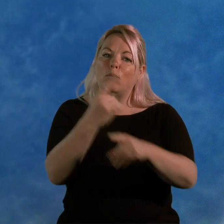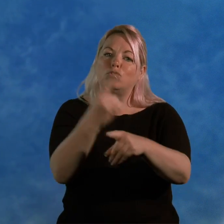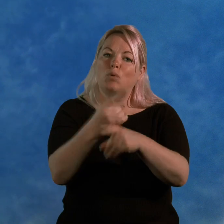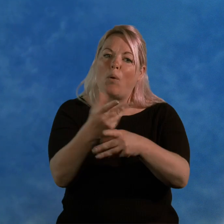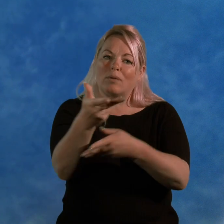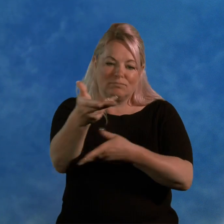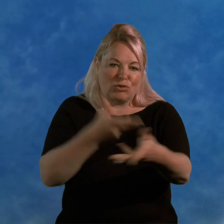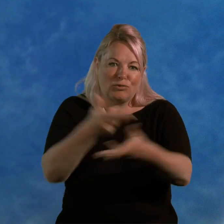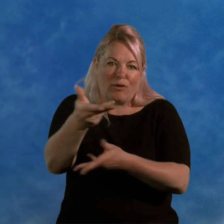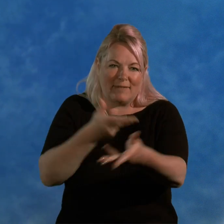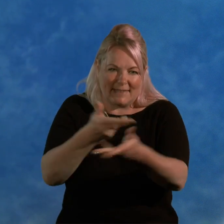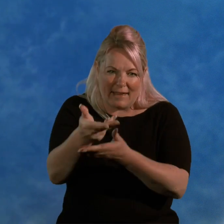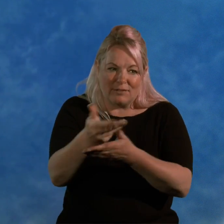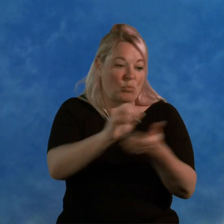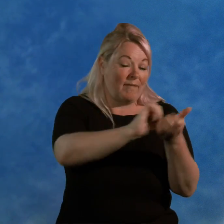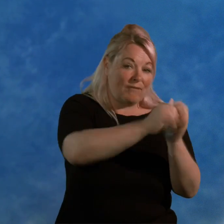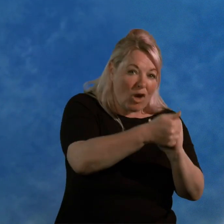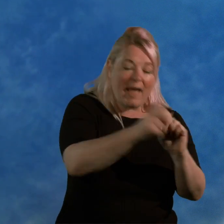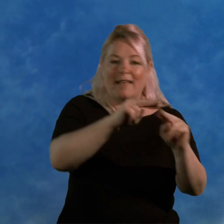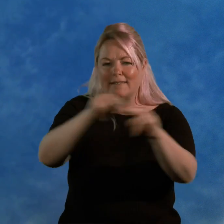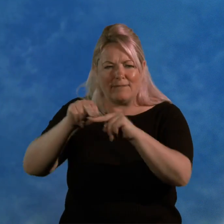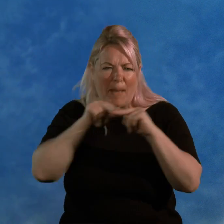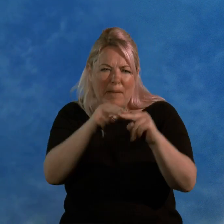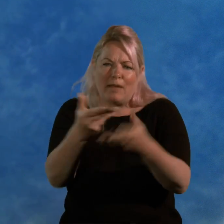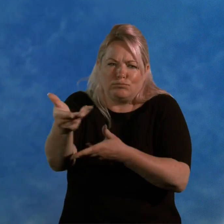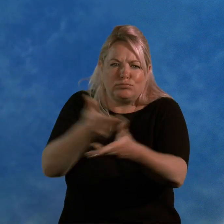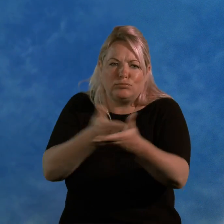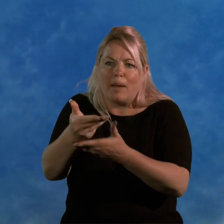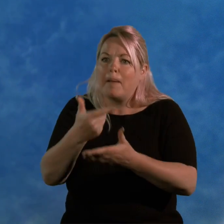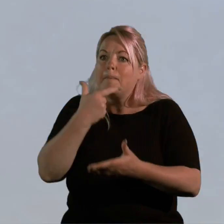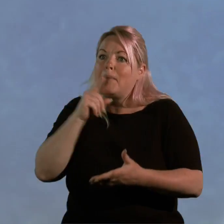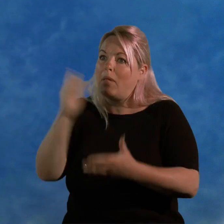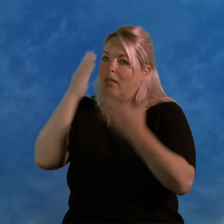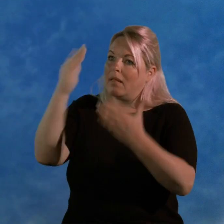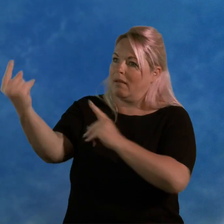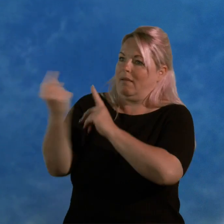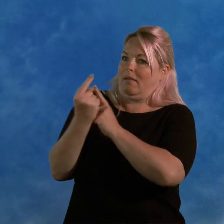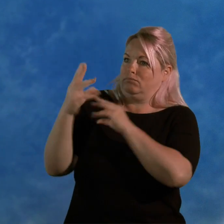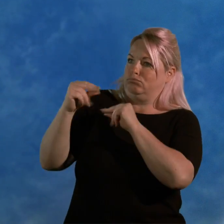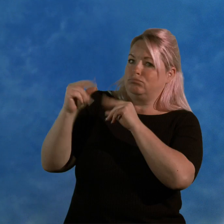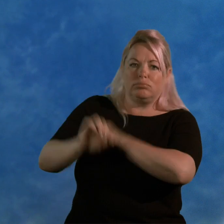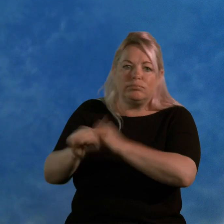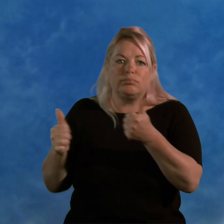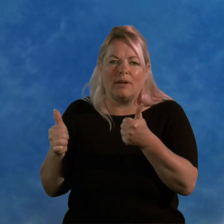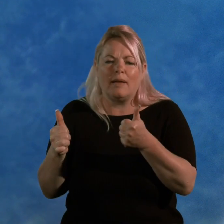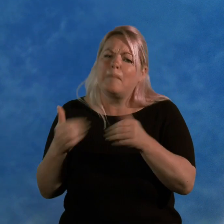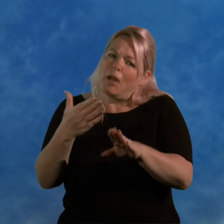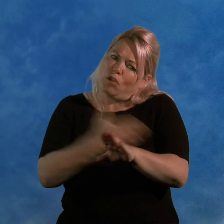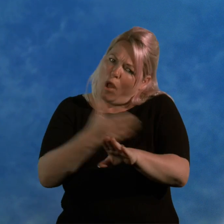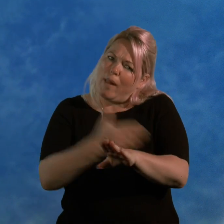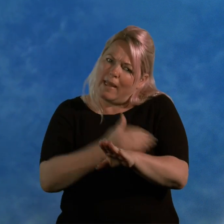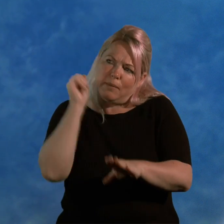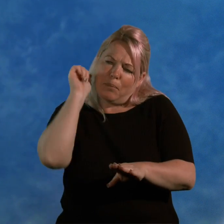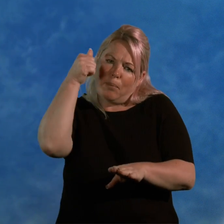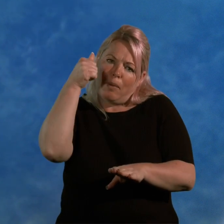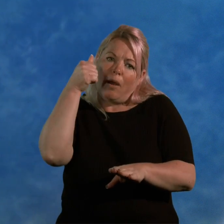have conversations with friends, family, even strangers. It's still early days, though. I've